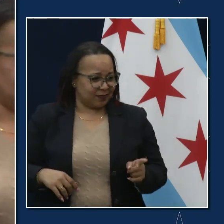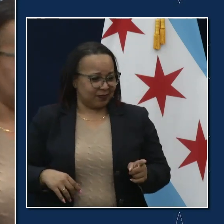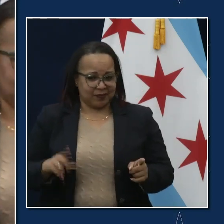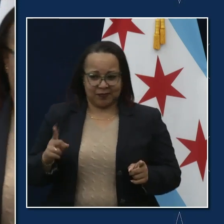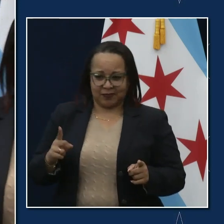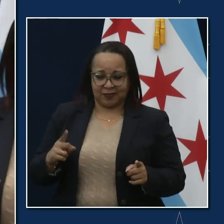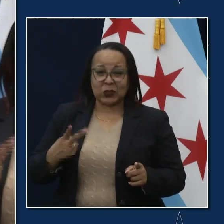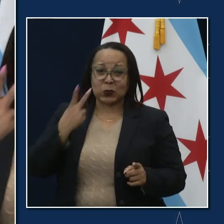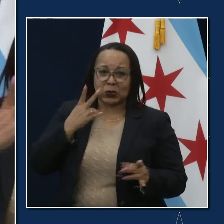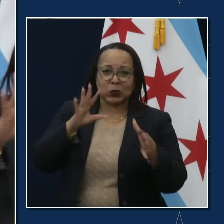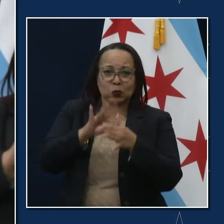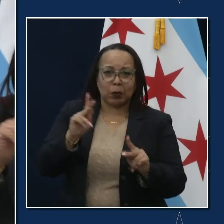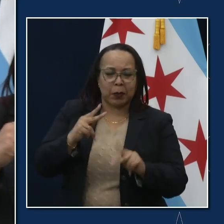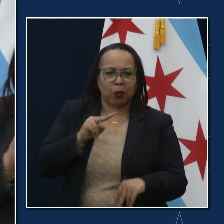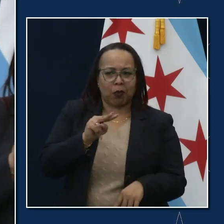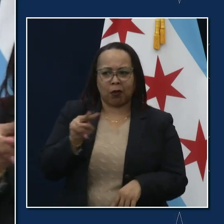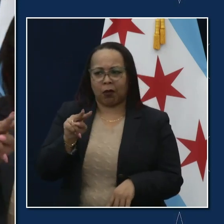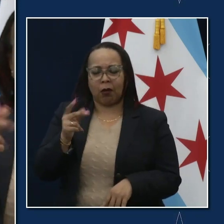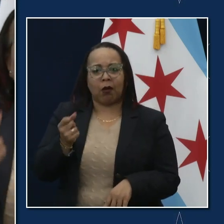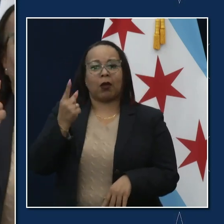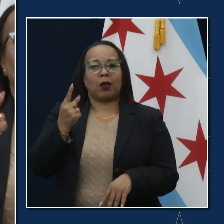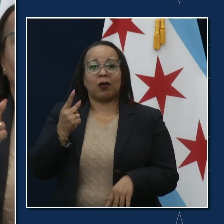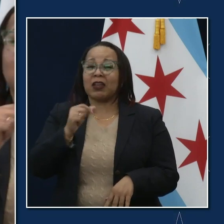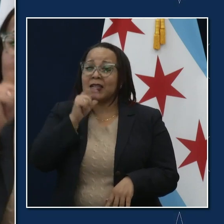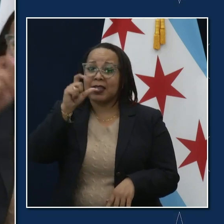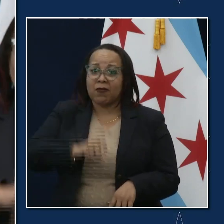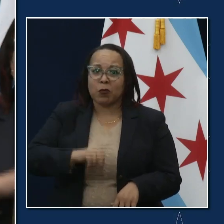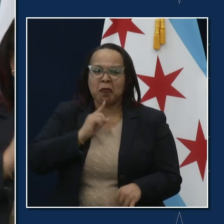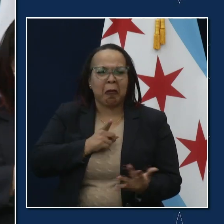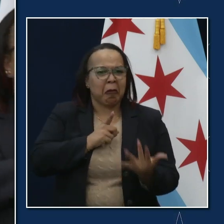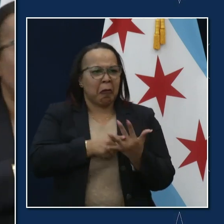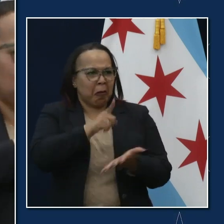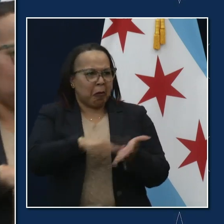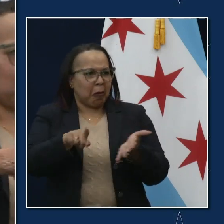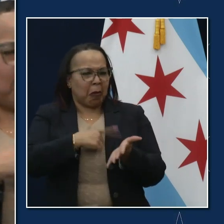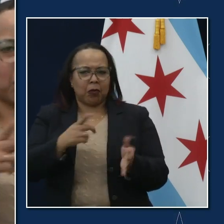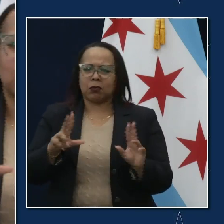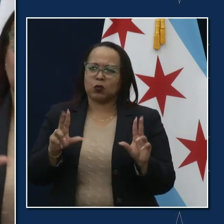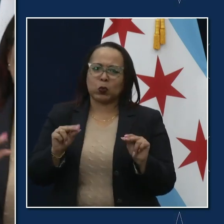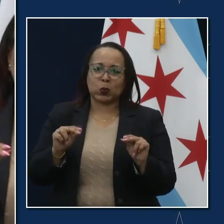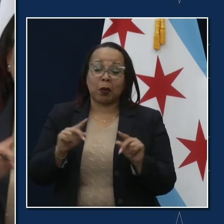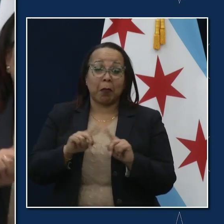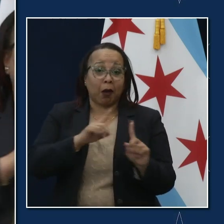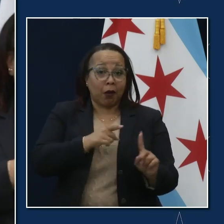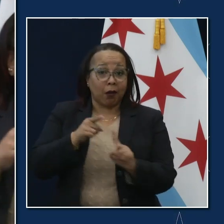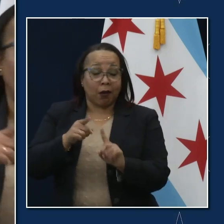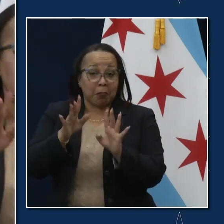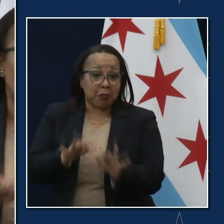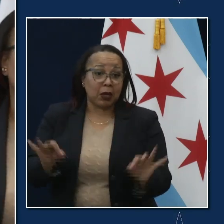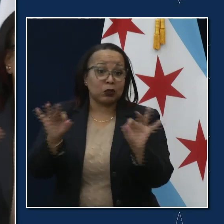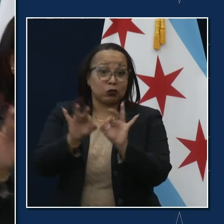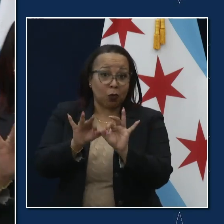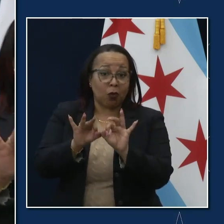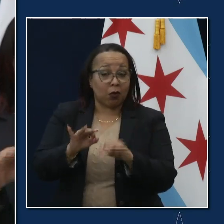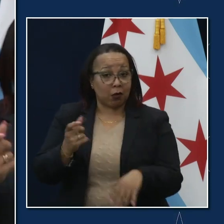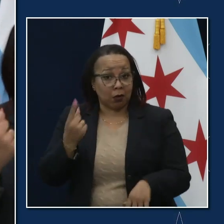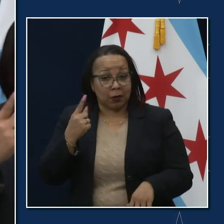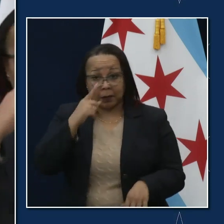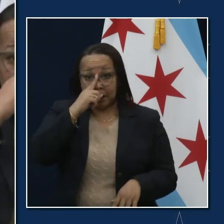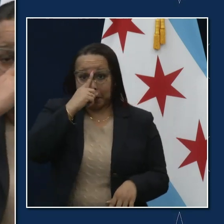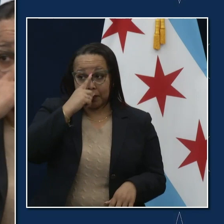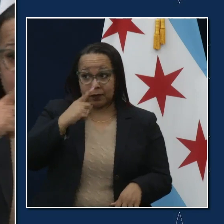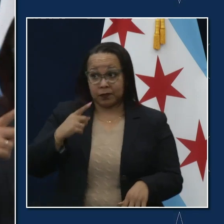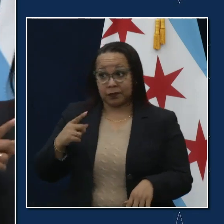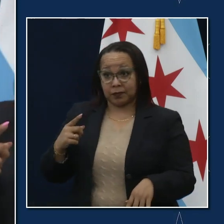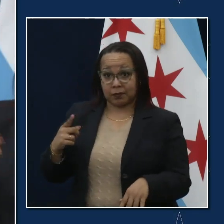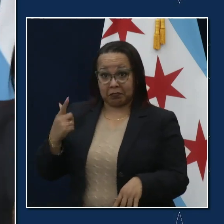story that people are going to want to hear. So I don't think it's got to be about mudslinging, but it is got to be about making sure that, on the one hand, I